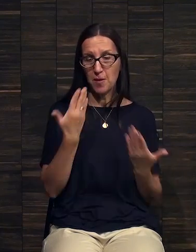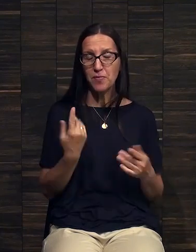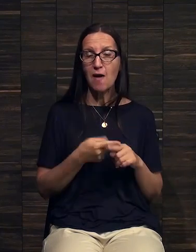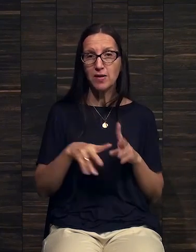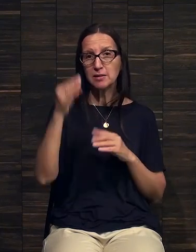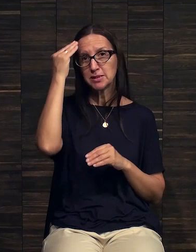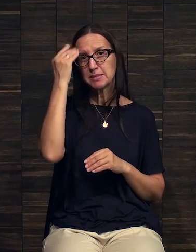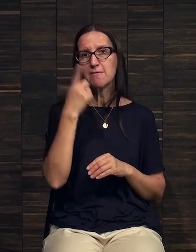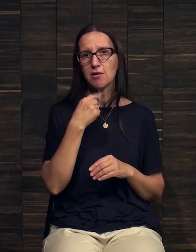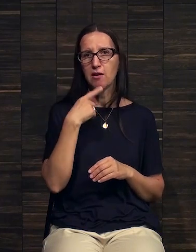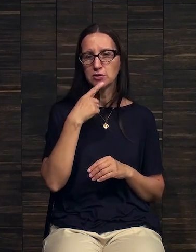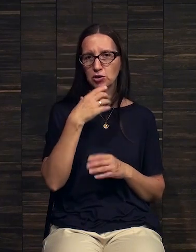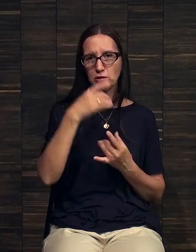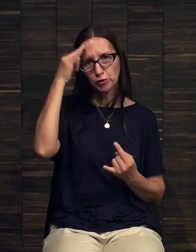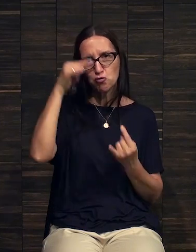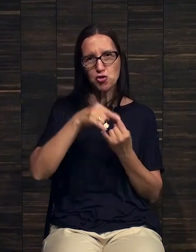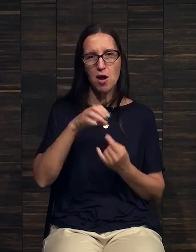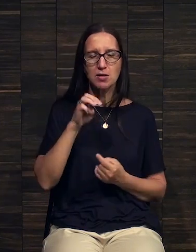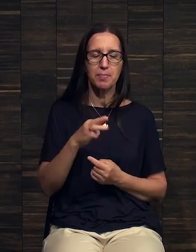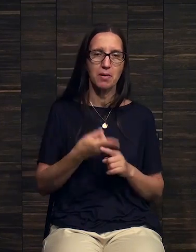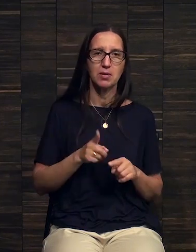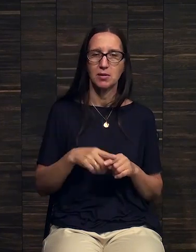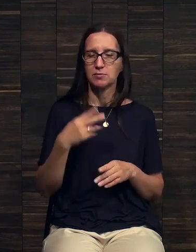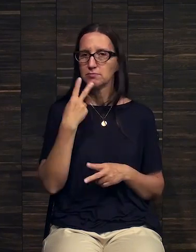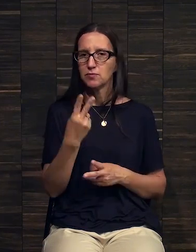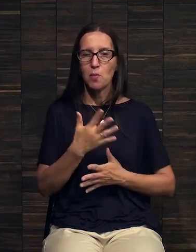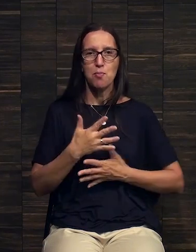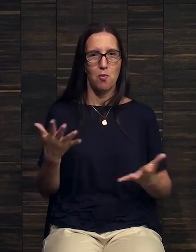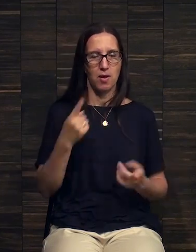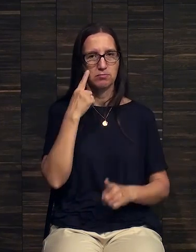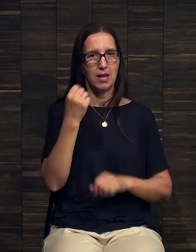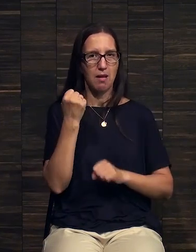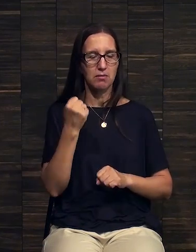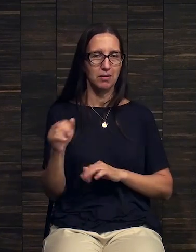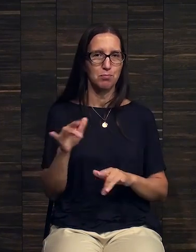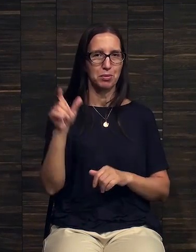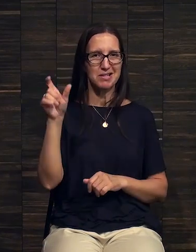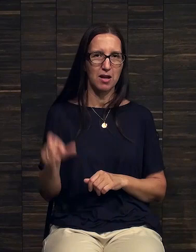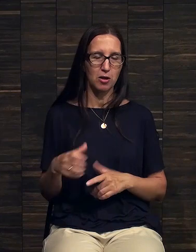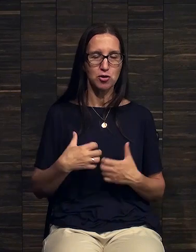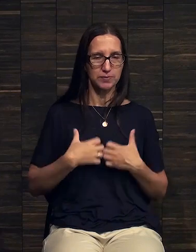is not really terrifying. Red Skull that on the left is more